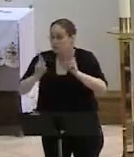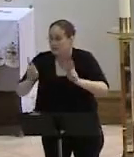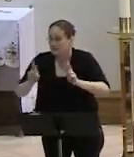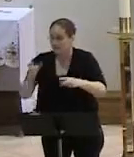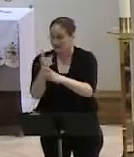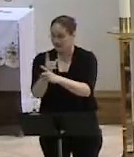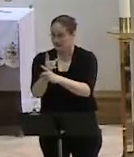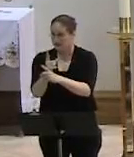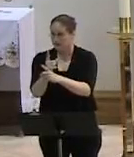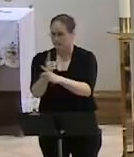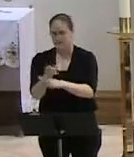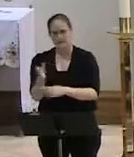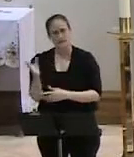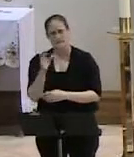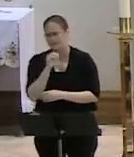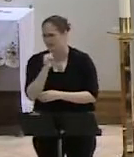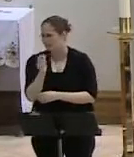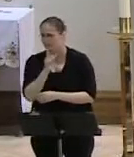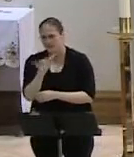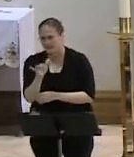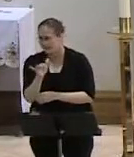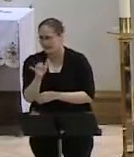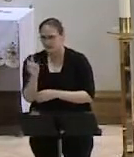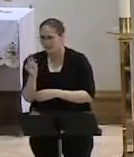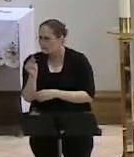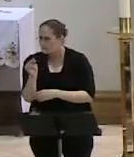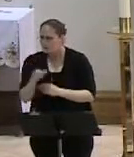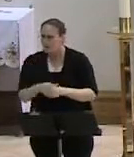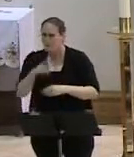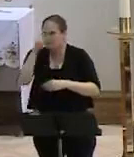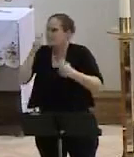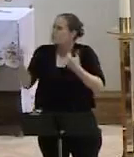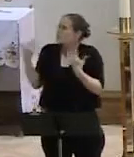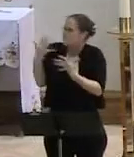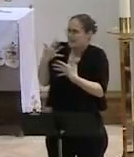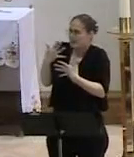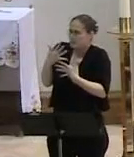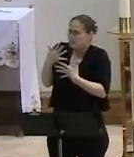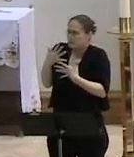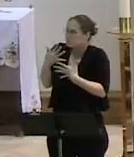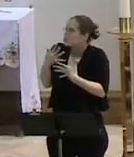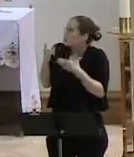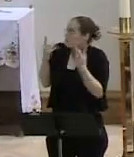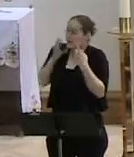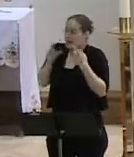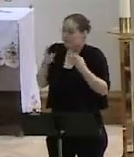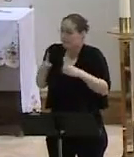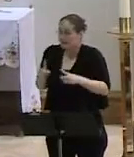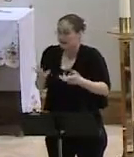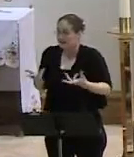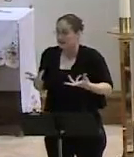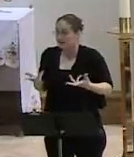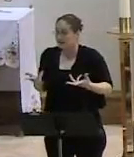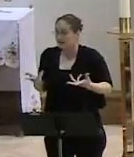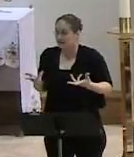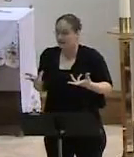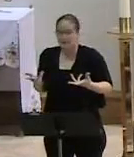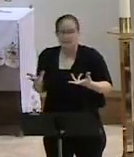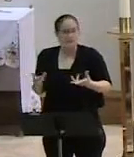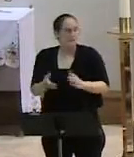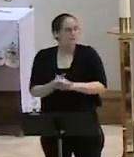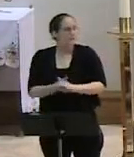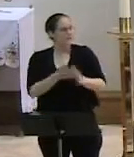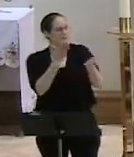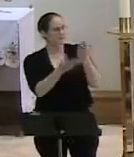what? They were not. They were still afraid. Do you know, maybe you